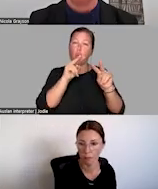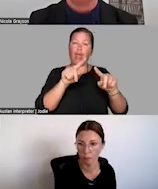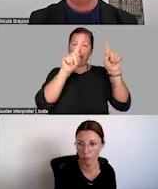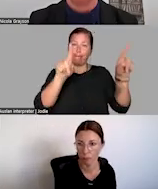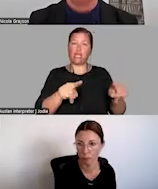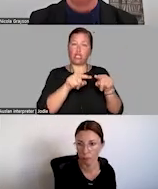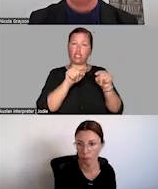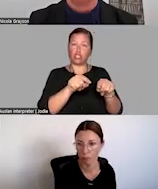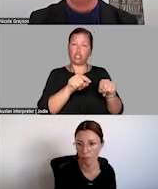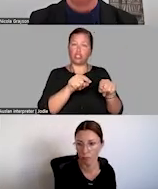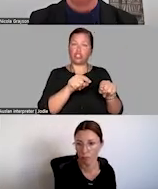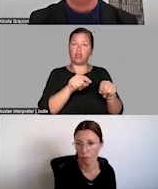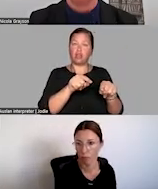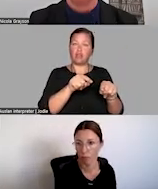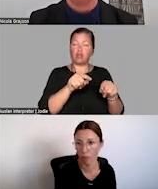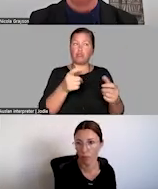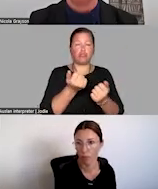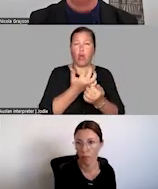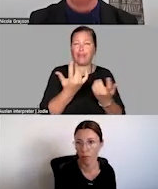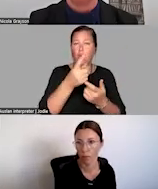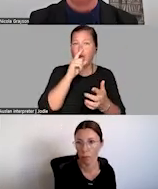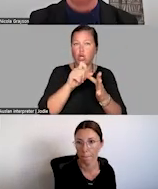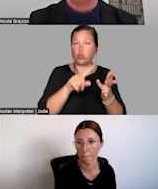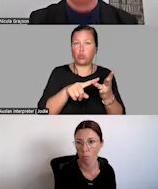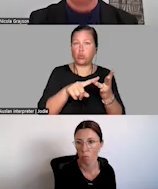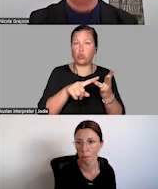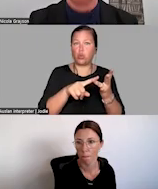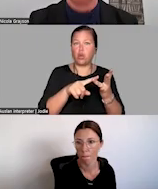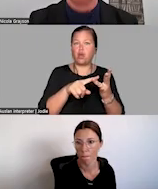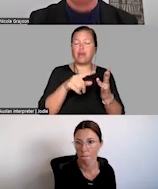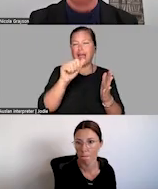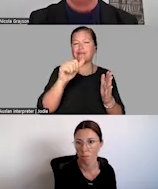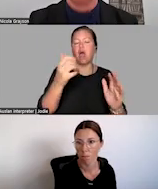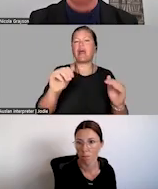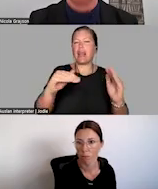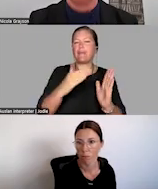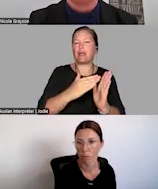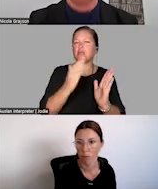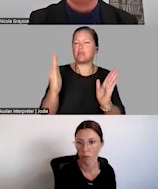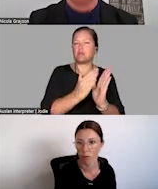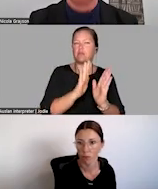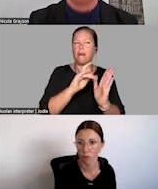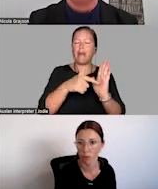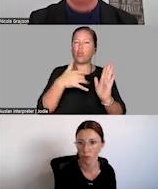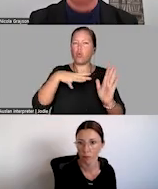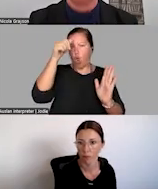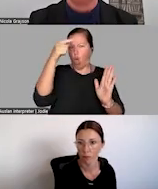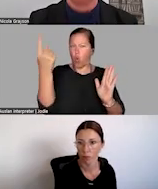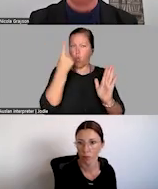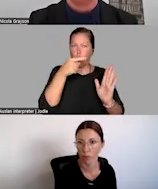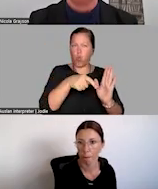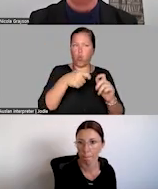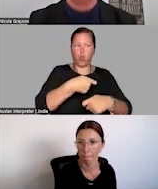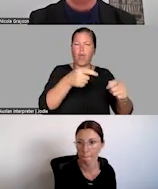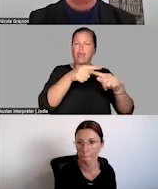there's so much, so little things you can do. There's a limited scope. But you will know who is disseminating the image, where that image